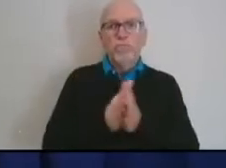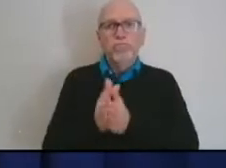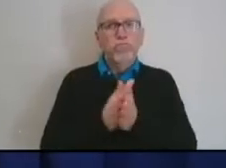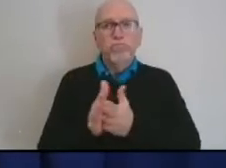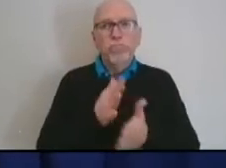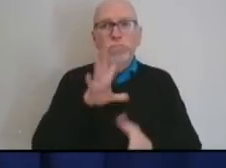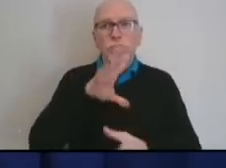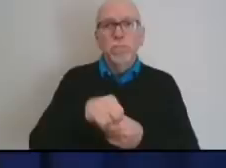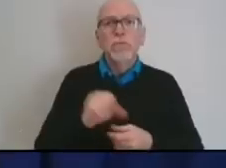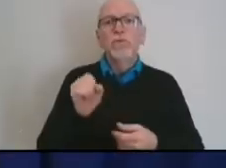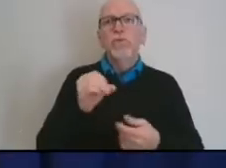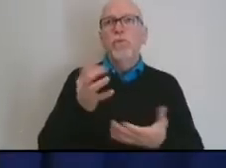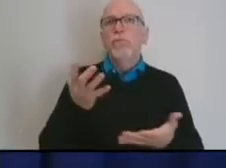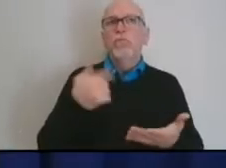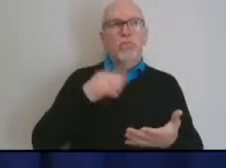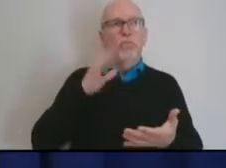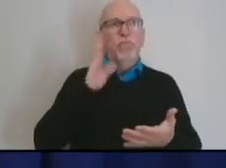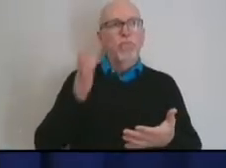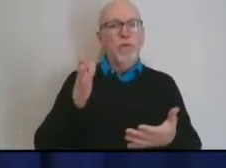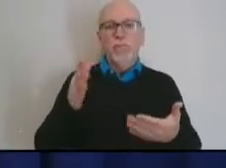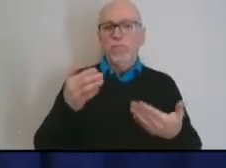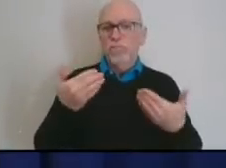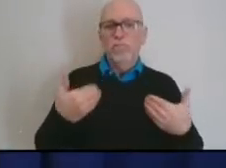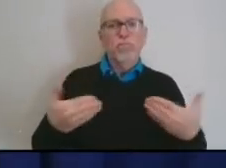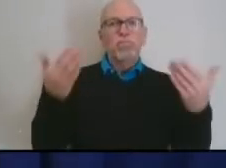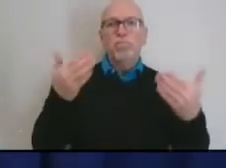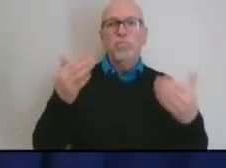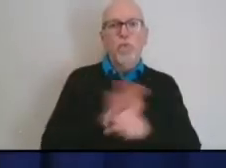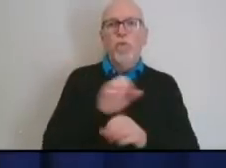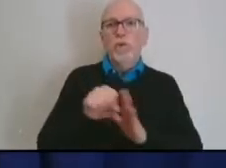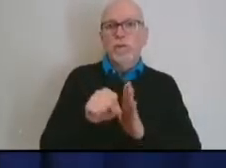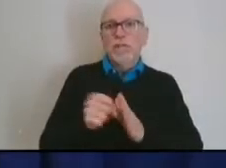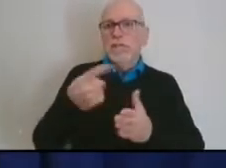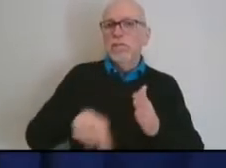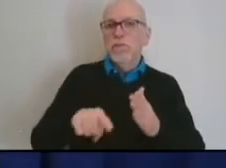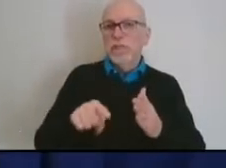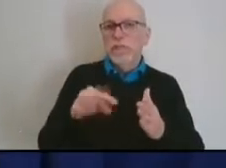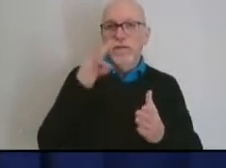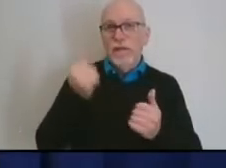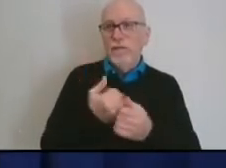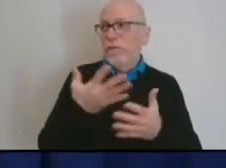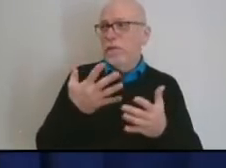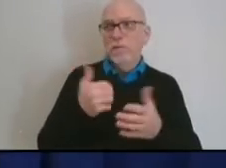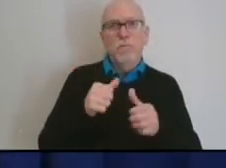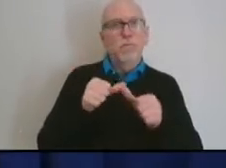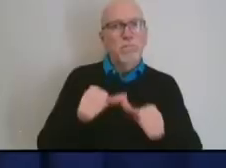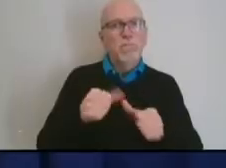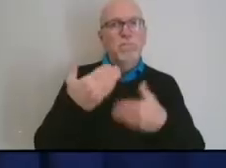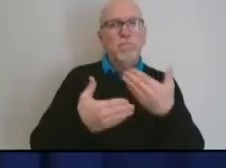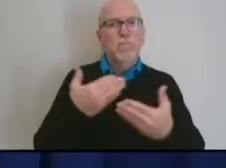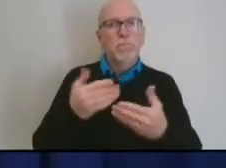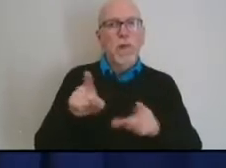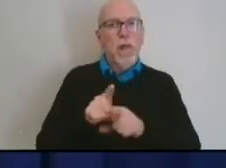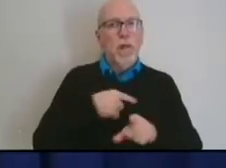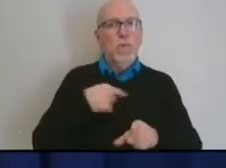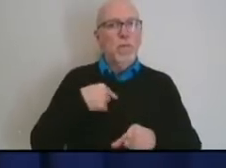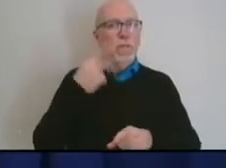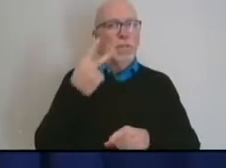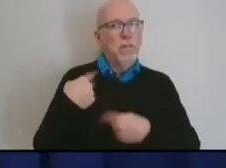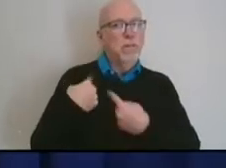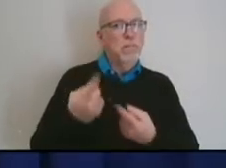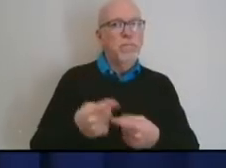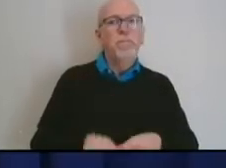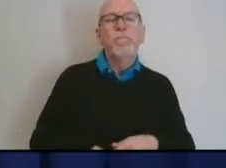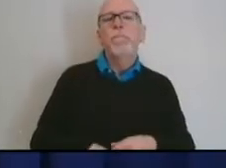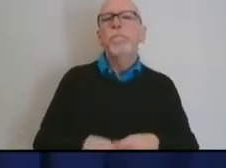basically we'll be, I think, going live with this next week, provided everything continues to go the way we believe it will. As